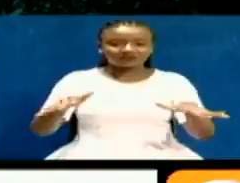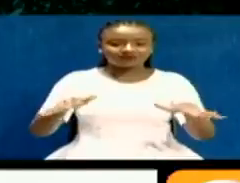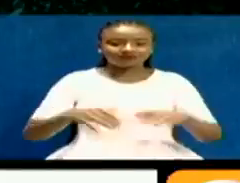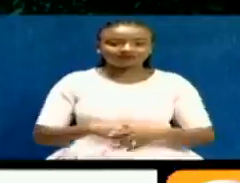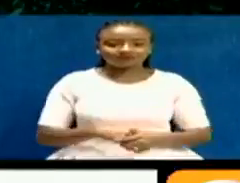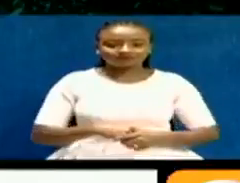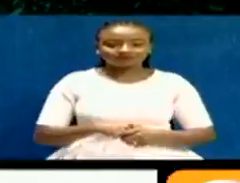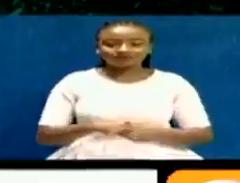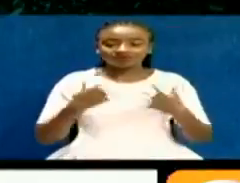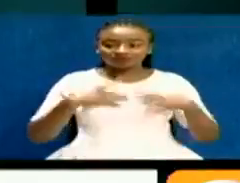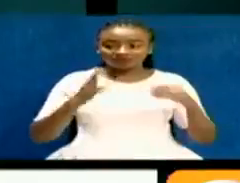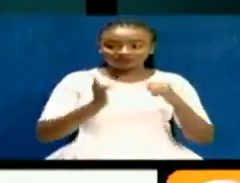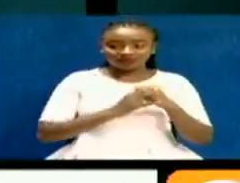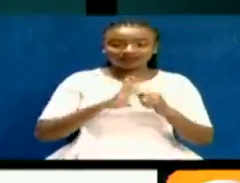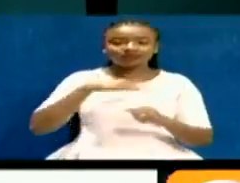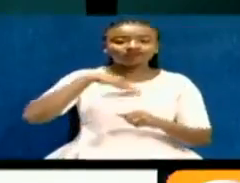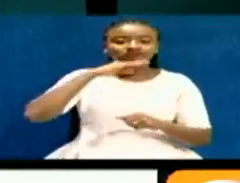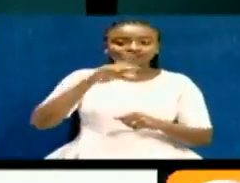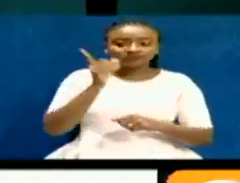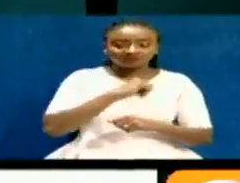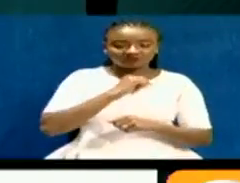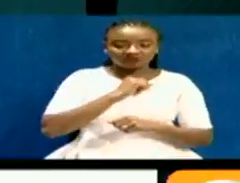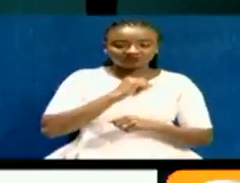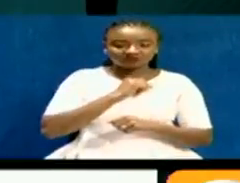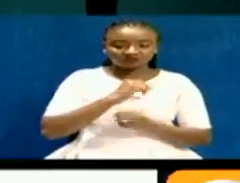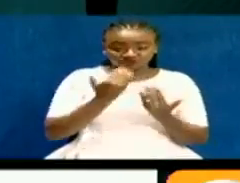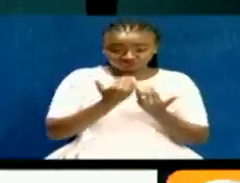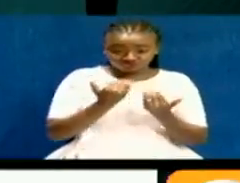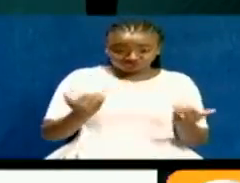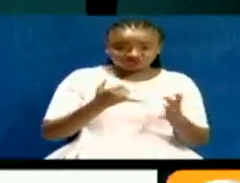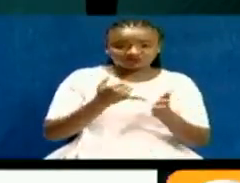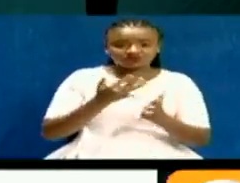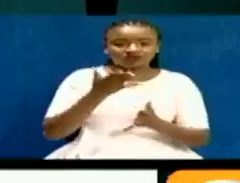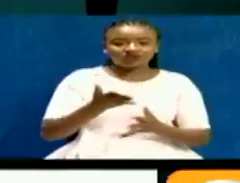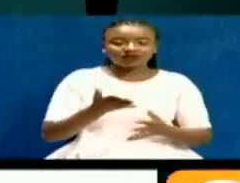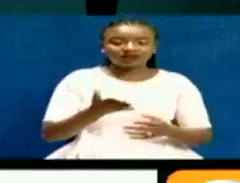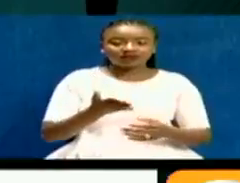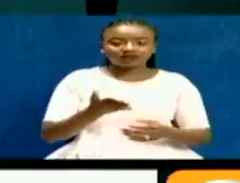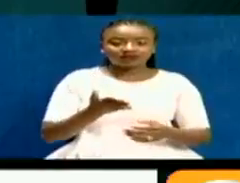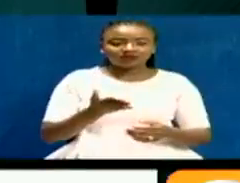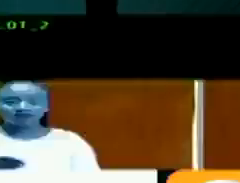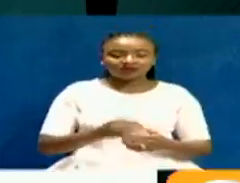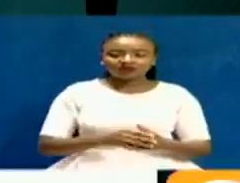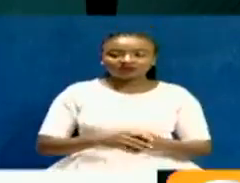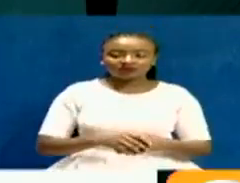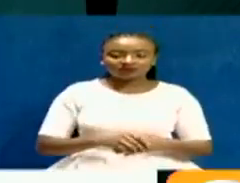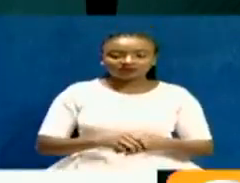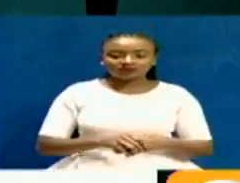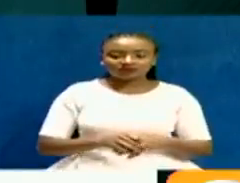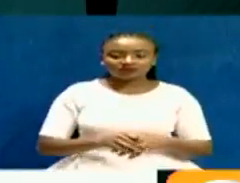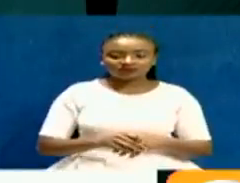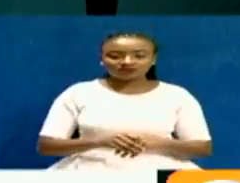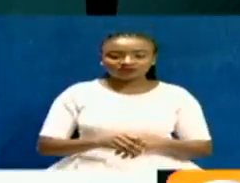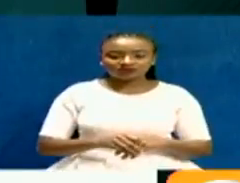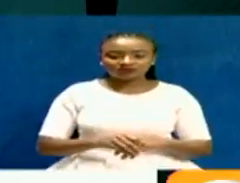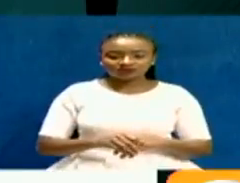country. 9 people have so far lost their lives, among them children. 6,221 households are reported to have